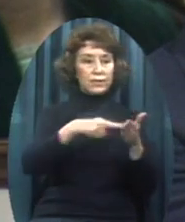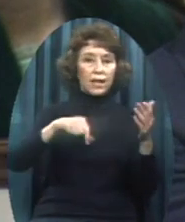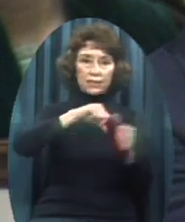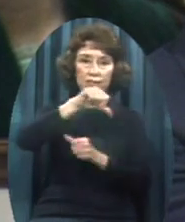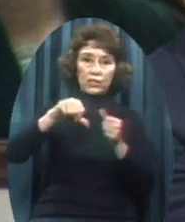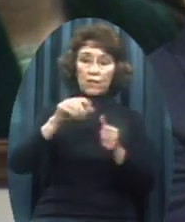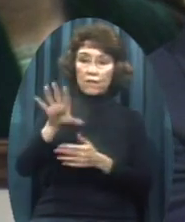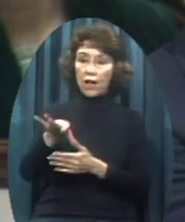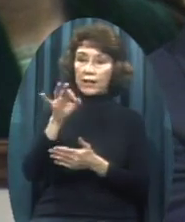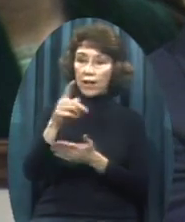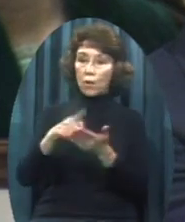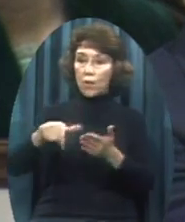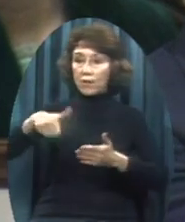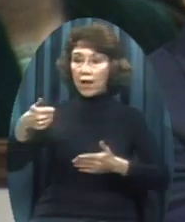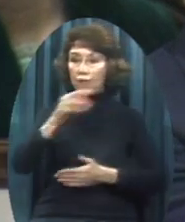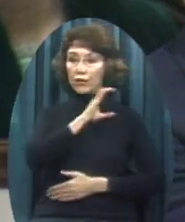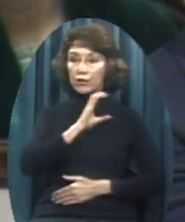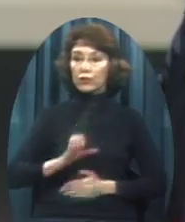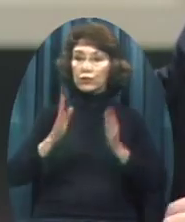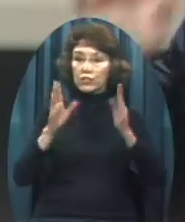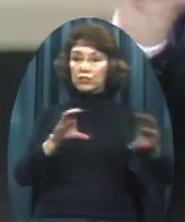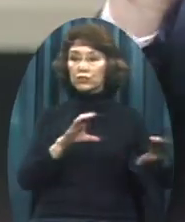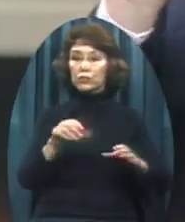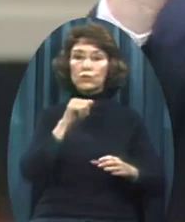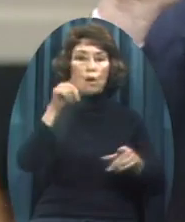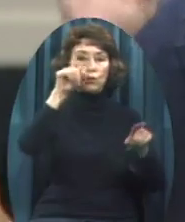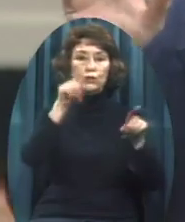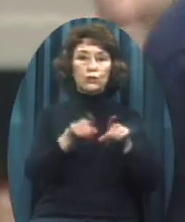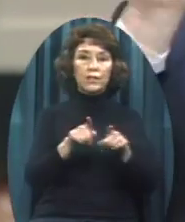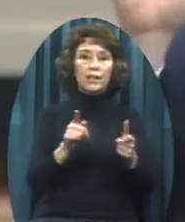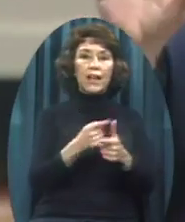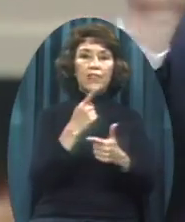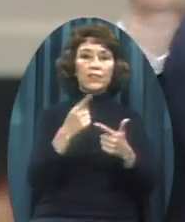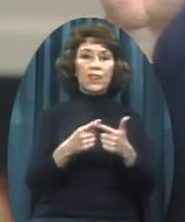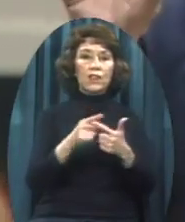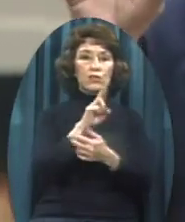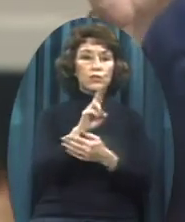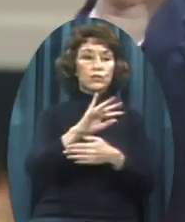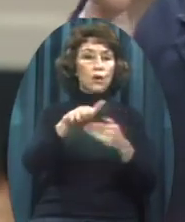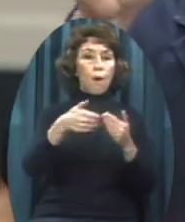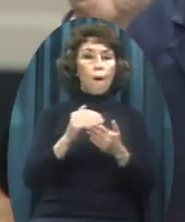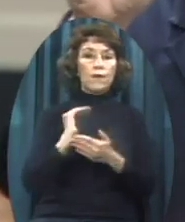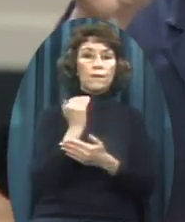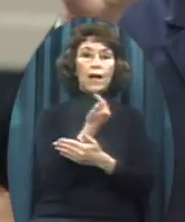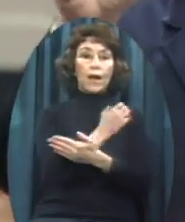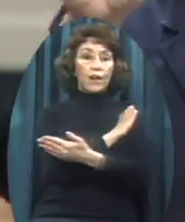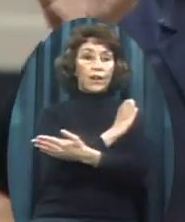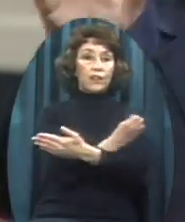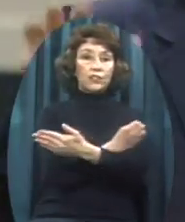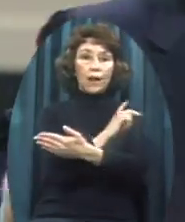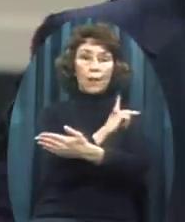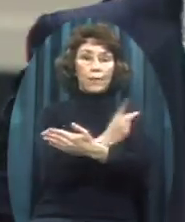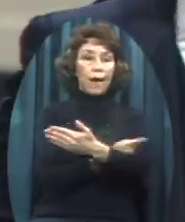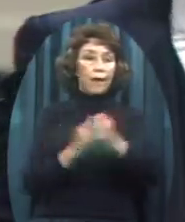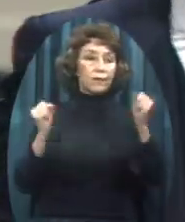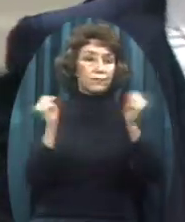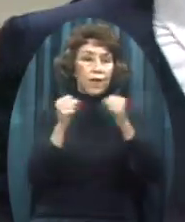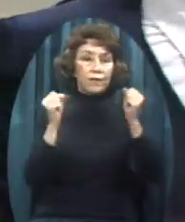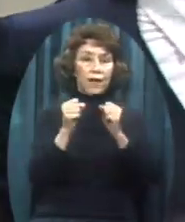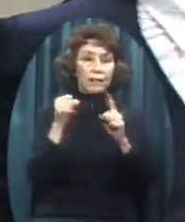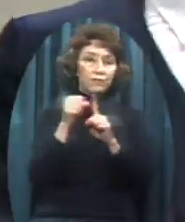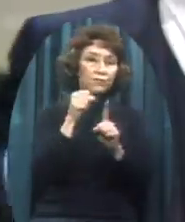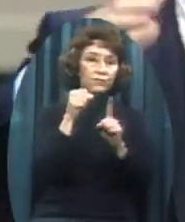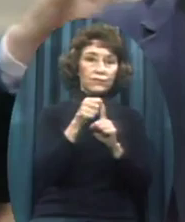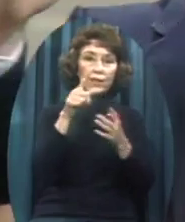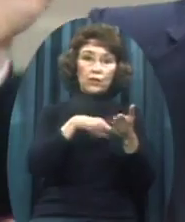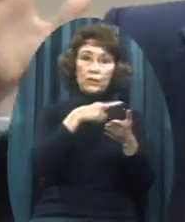what the other Christian camp is doing that we don't agree with, and then spending all of our energy and resources attacking that group of brothers and sisters.